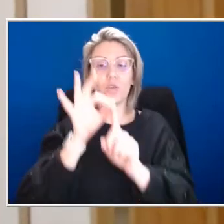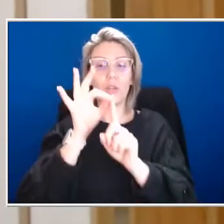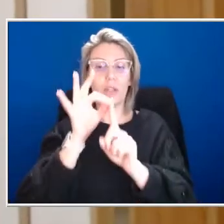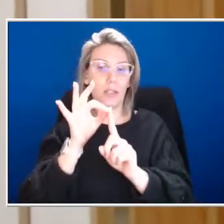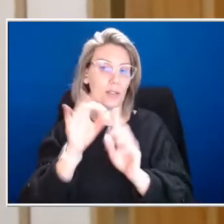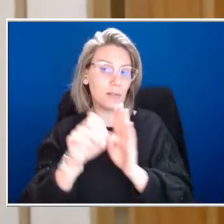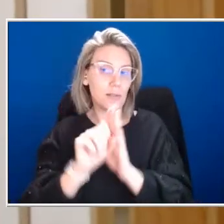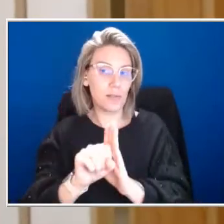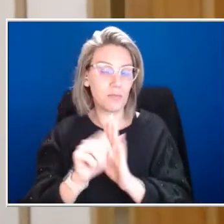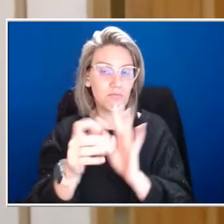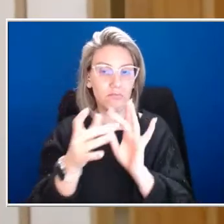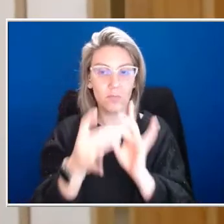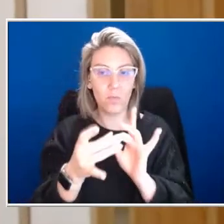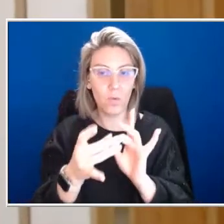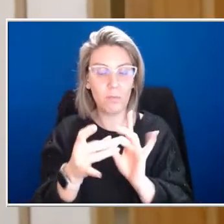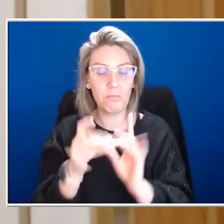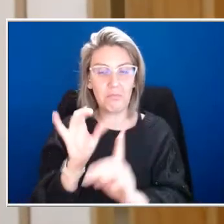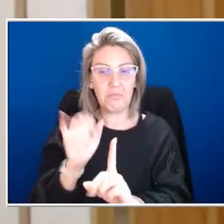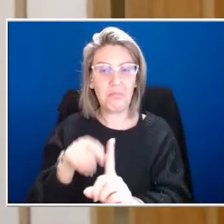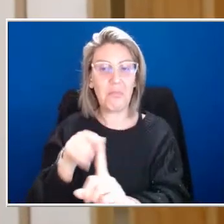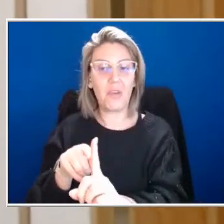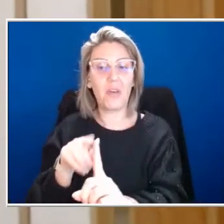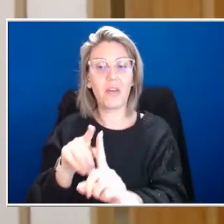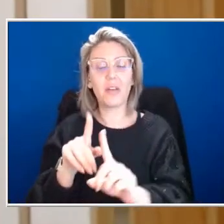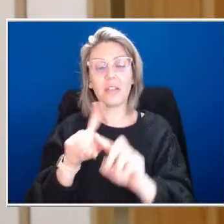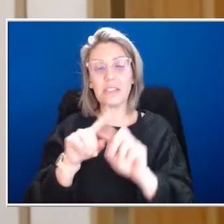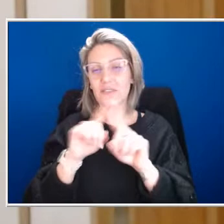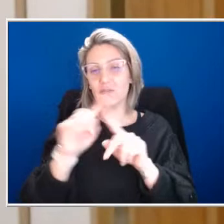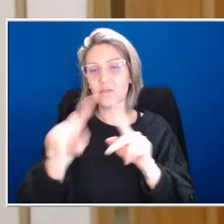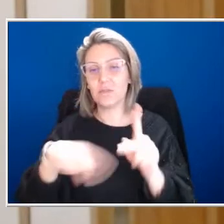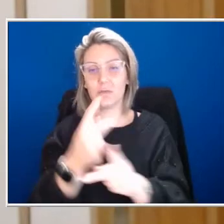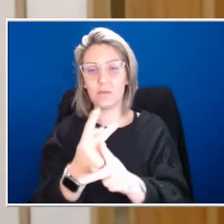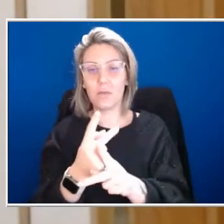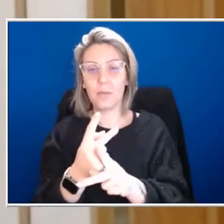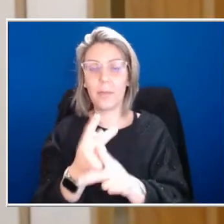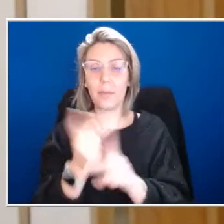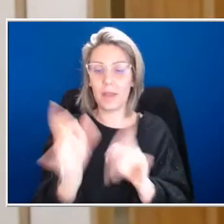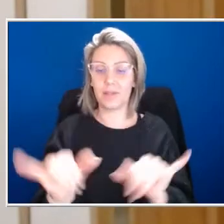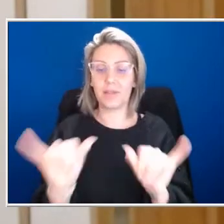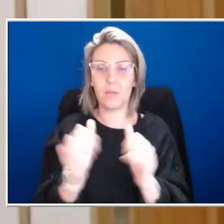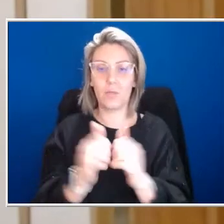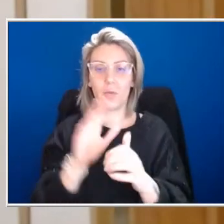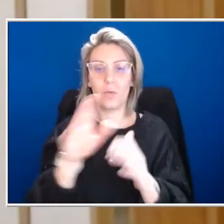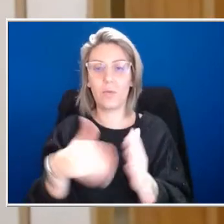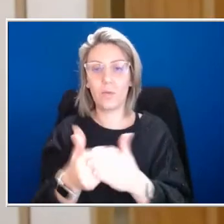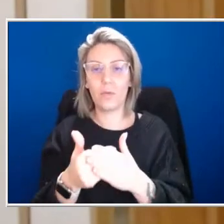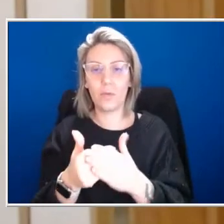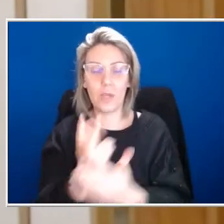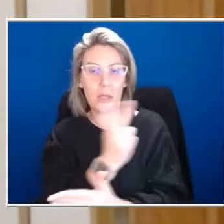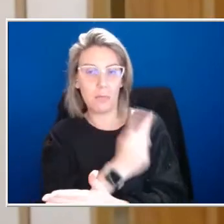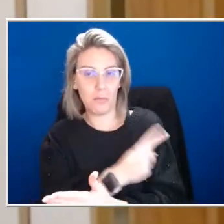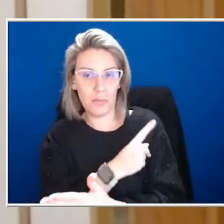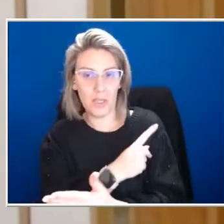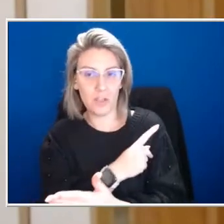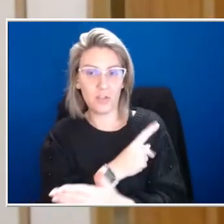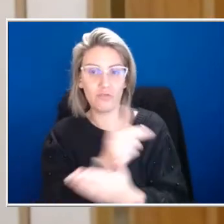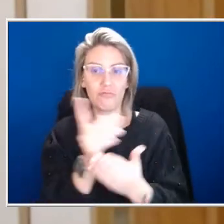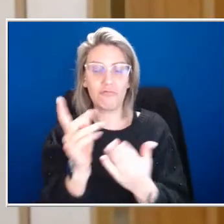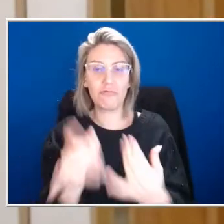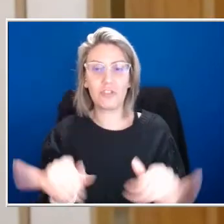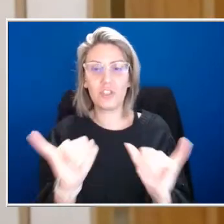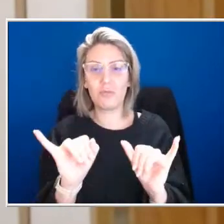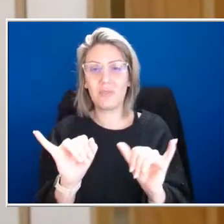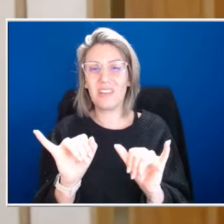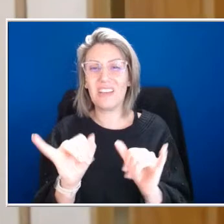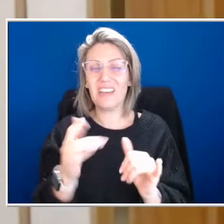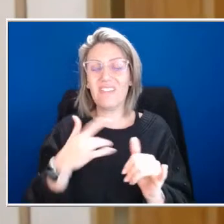symptoms related to amyloidosis, different types, which are common in all of them, are patients generally can get numbness